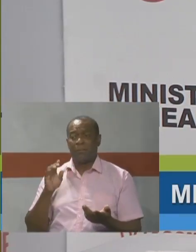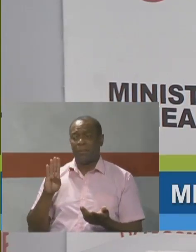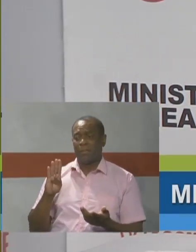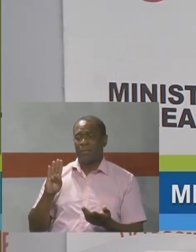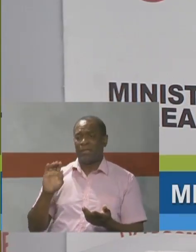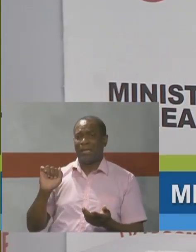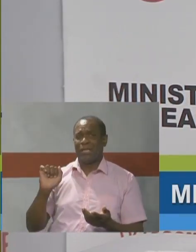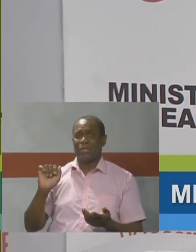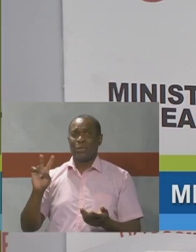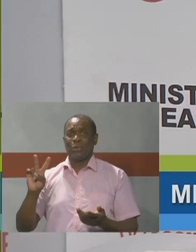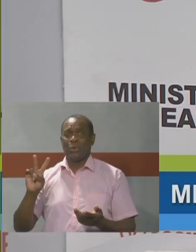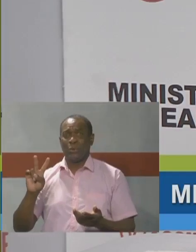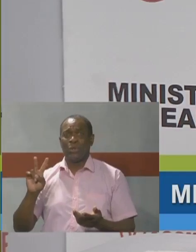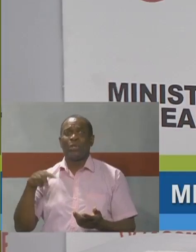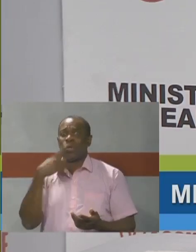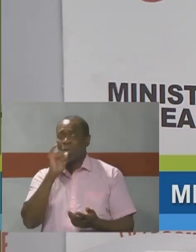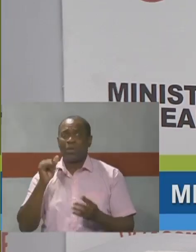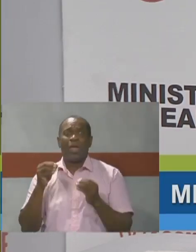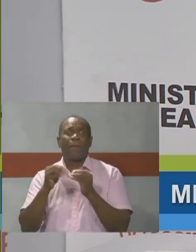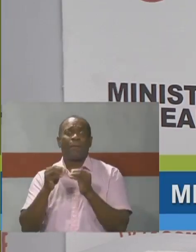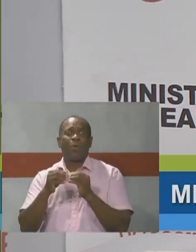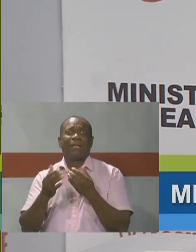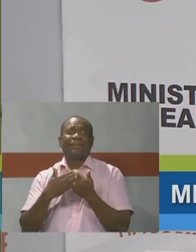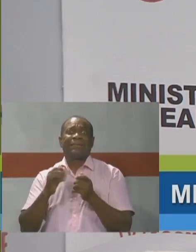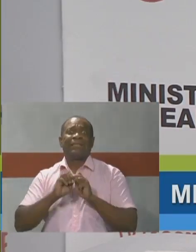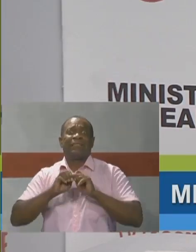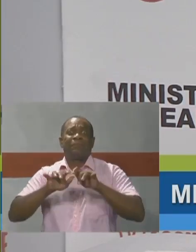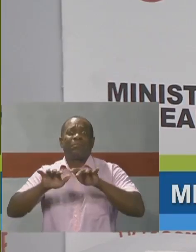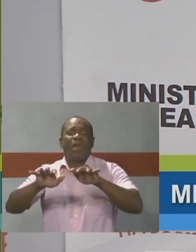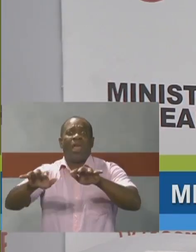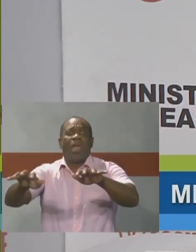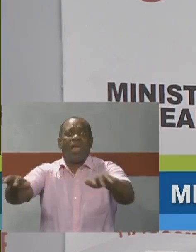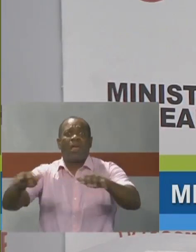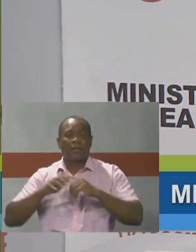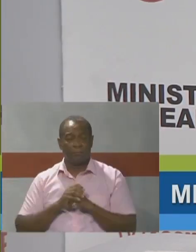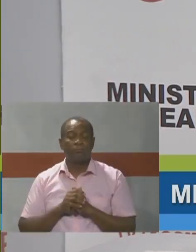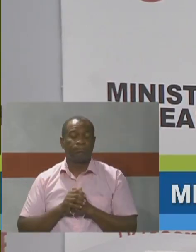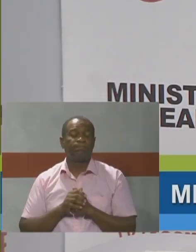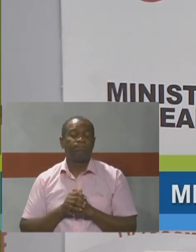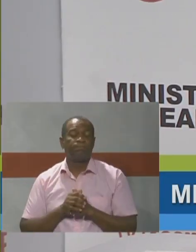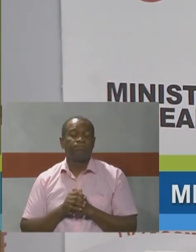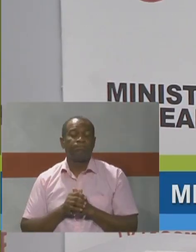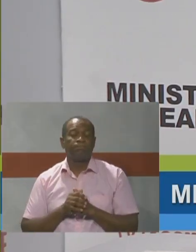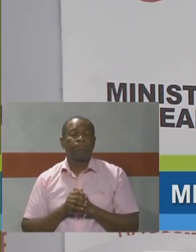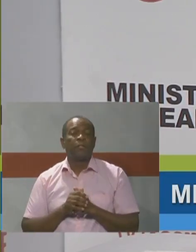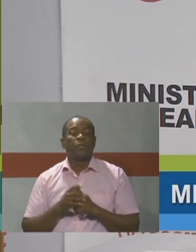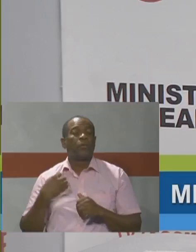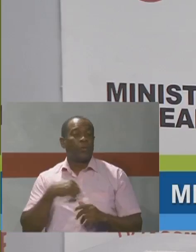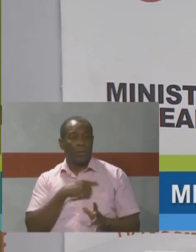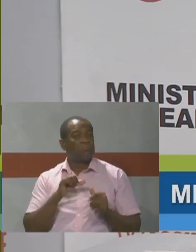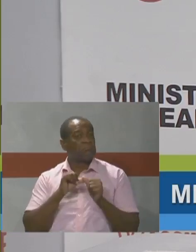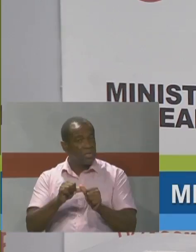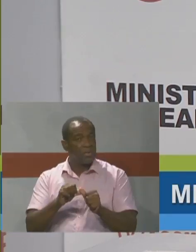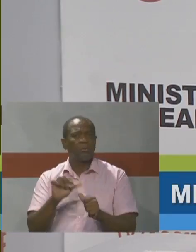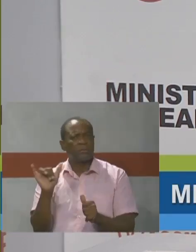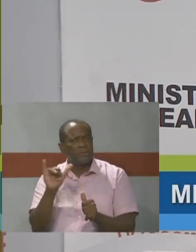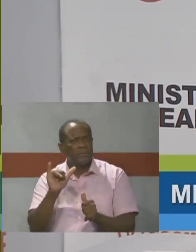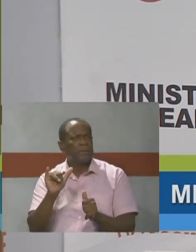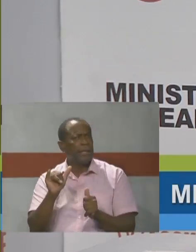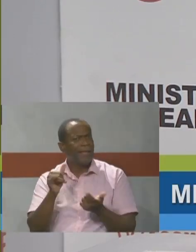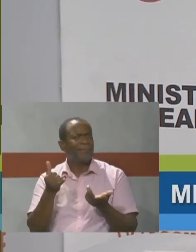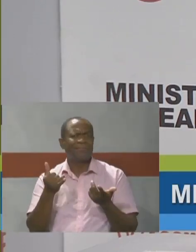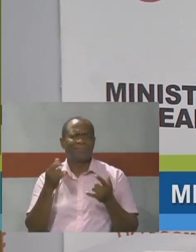to underscore that both of them are Omicron and considered as such. So we continue doing the measures that we have in place, which,